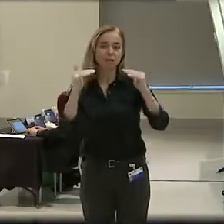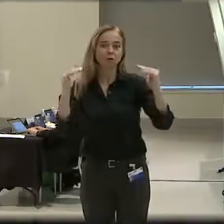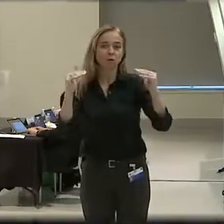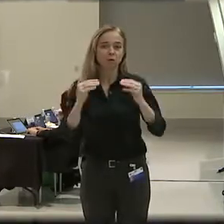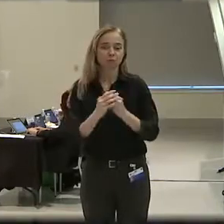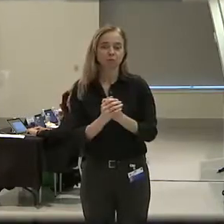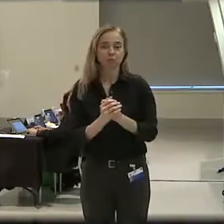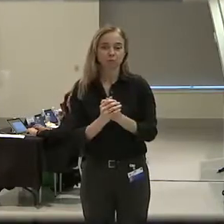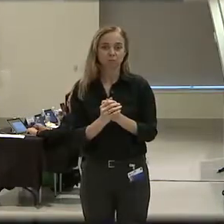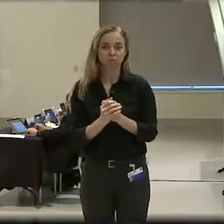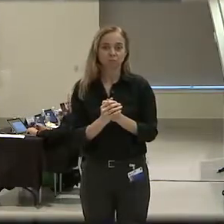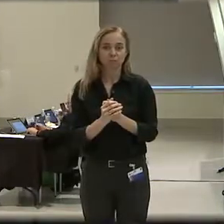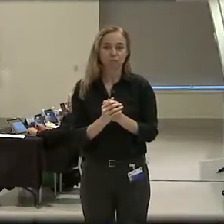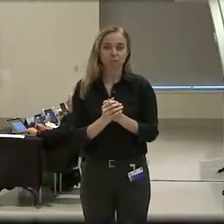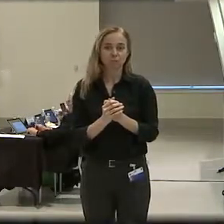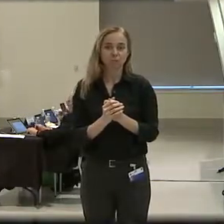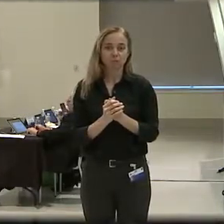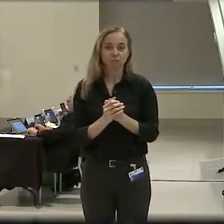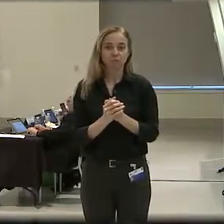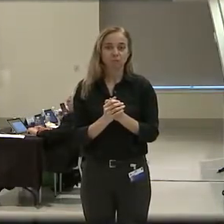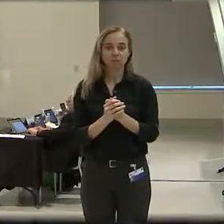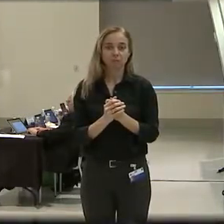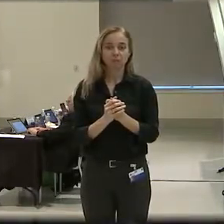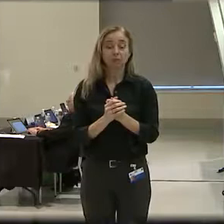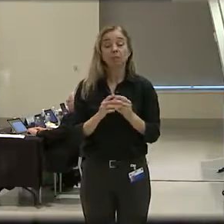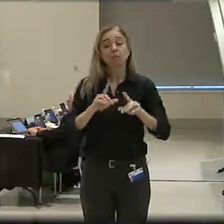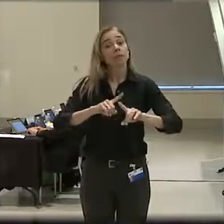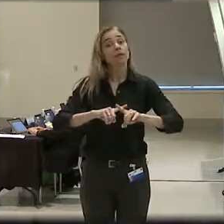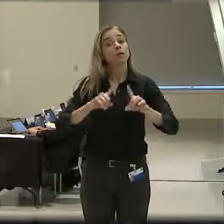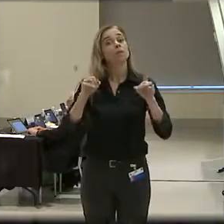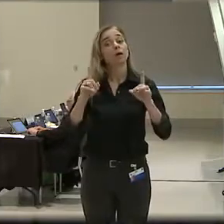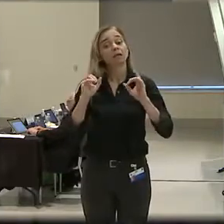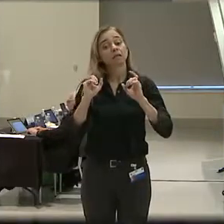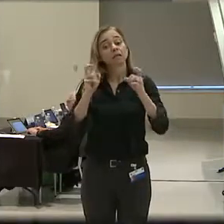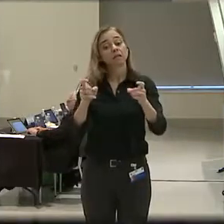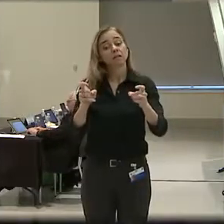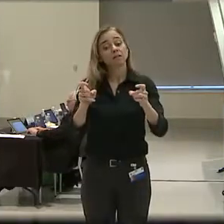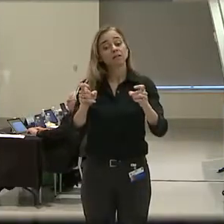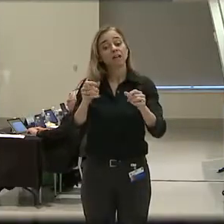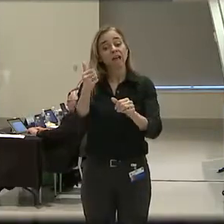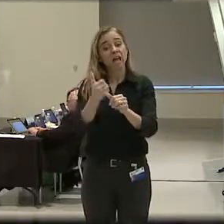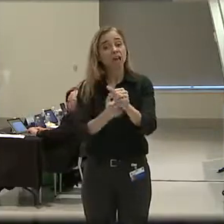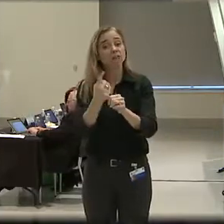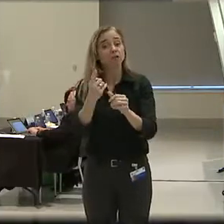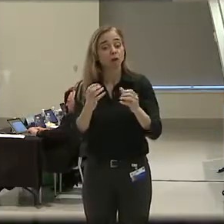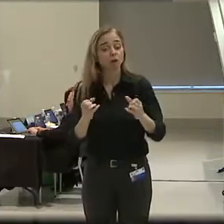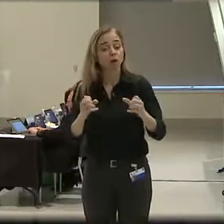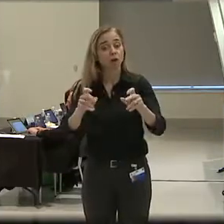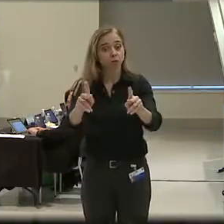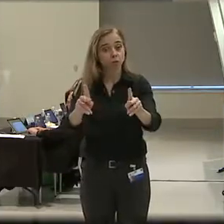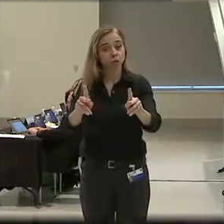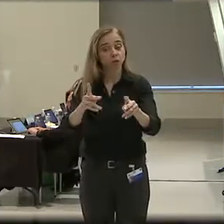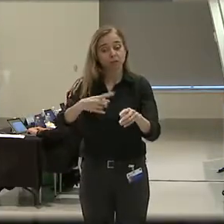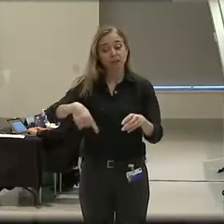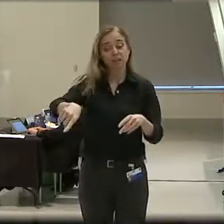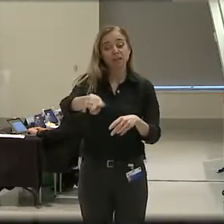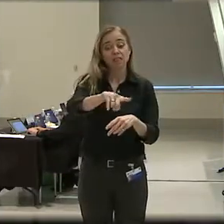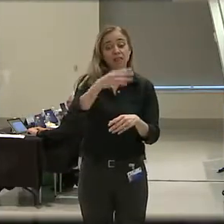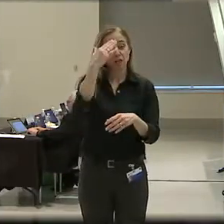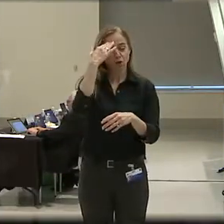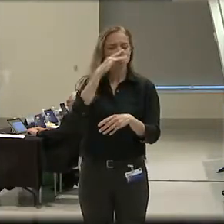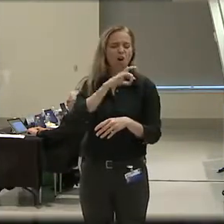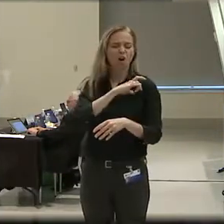being pleased with the result. But at least it gives everybody an opportunity. They know, officers